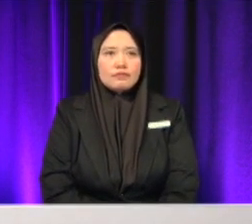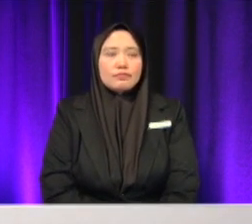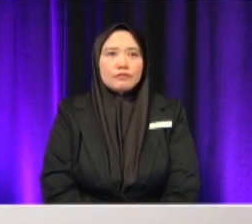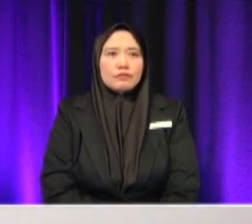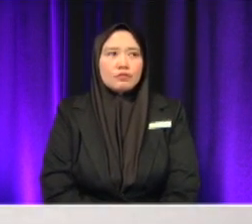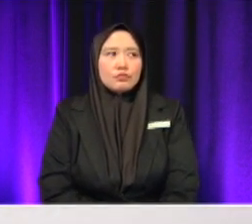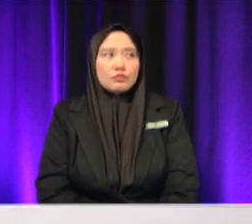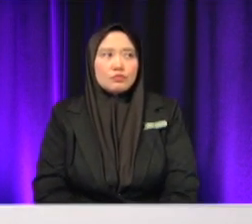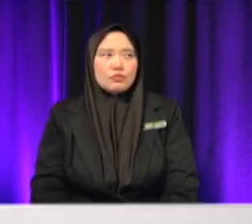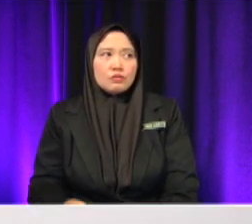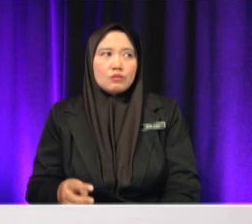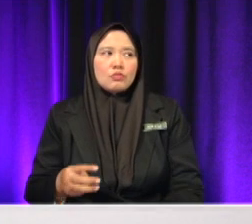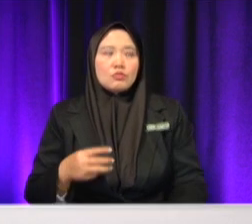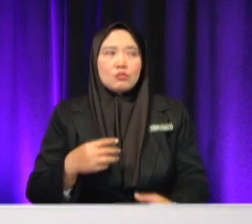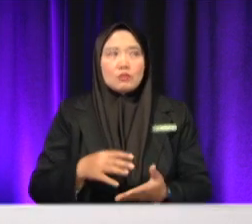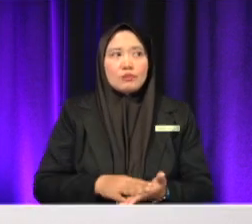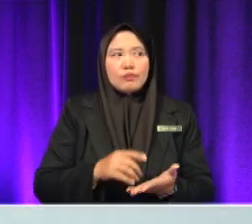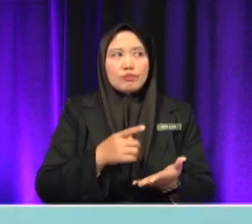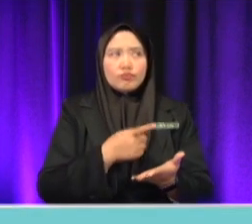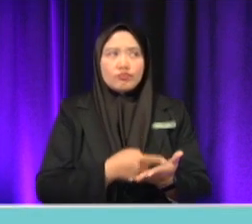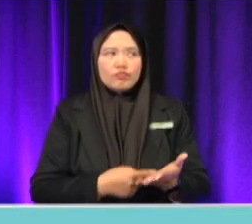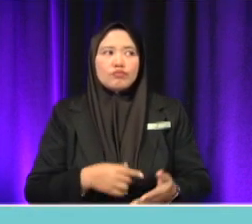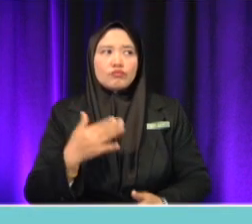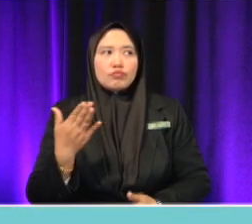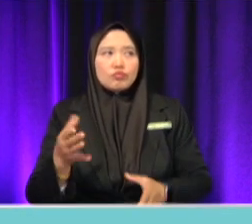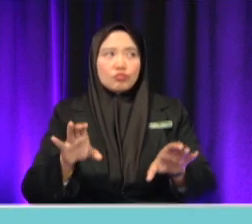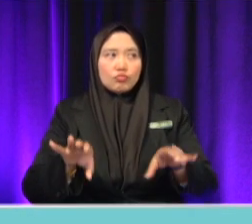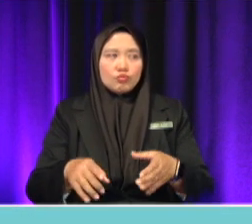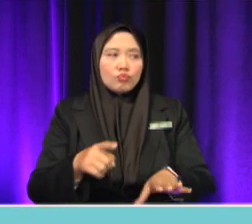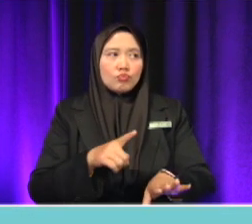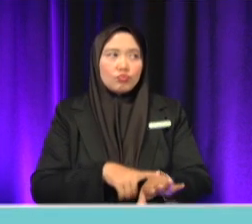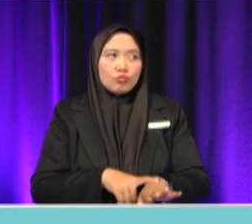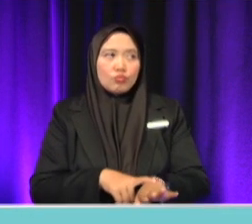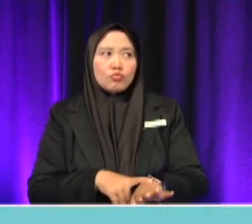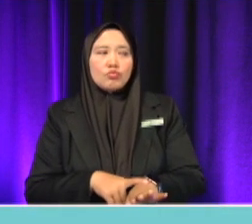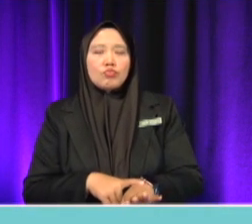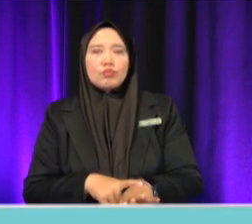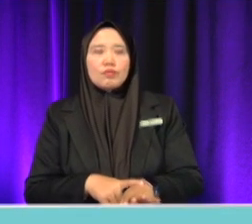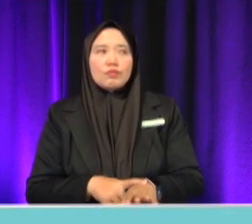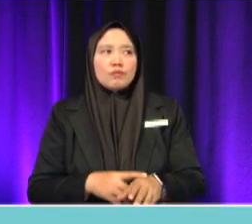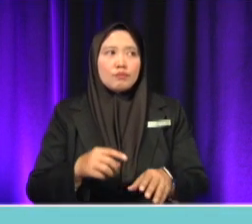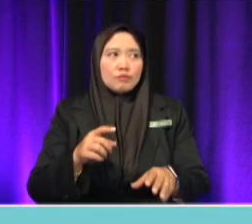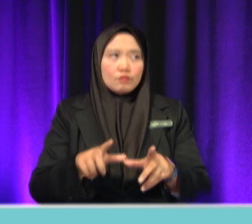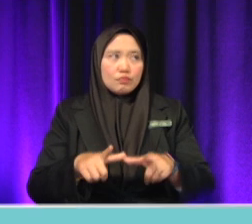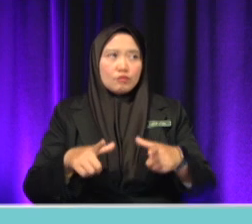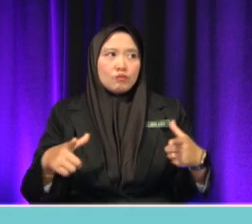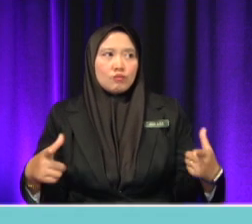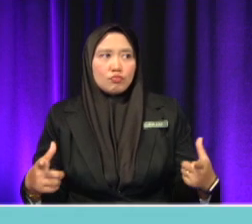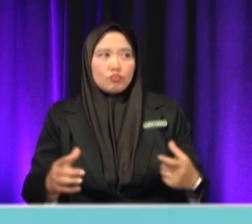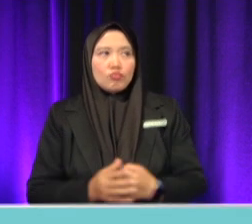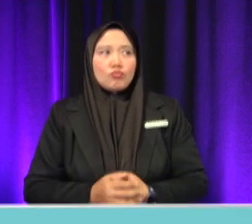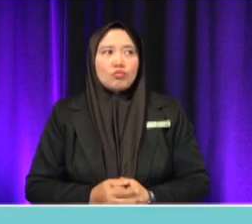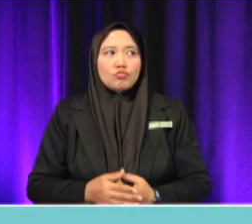What do you do in your spare time? Have you ever considered using it to improve the life of others? These children did. Read